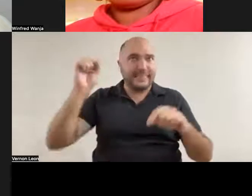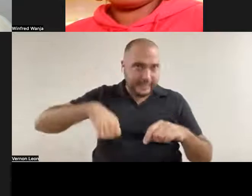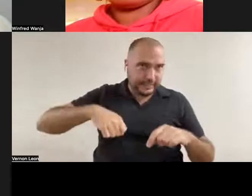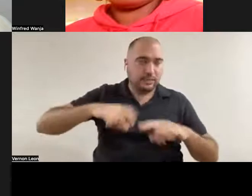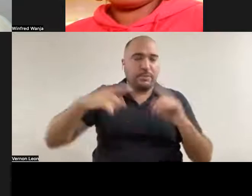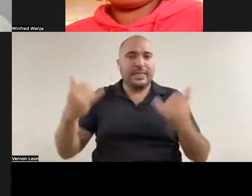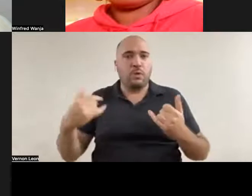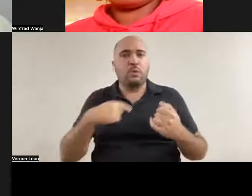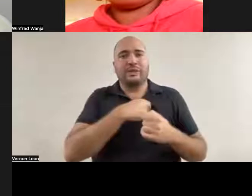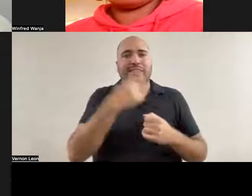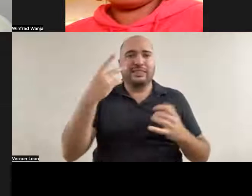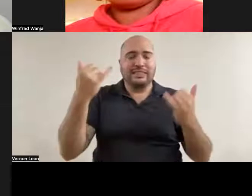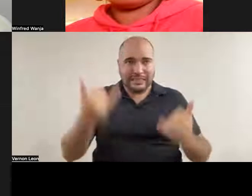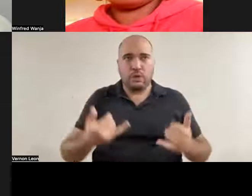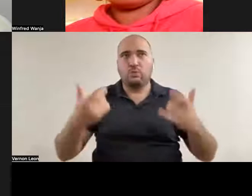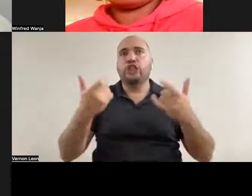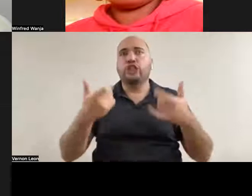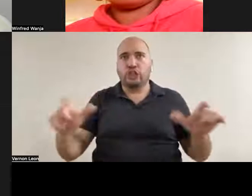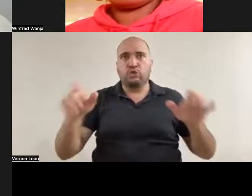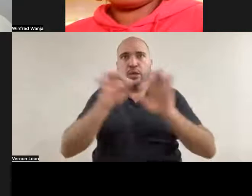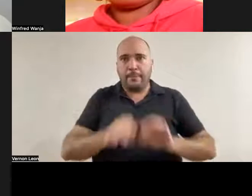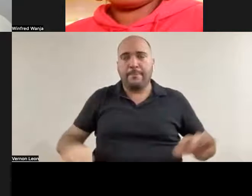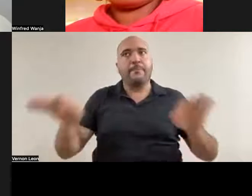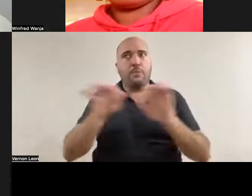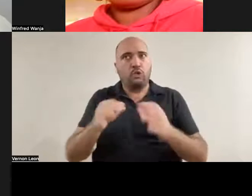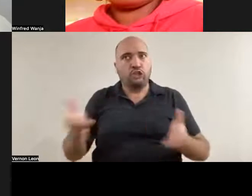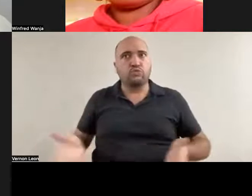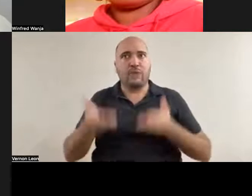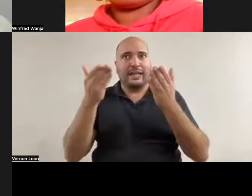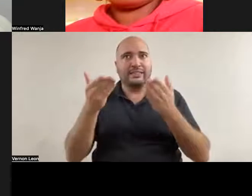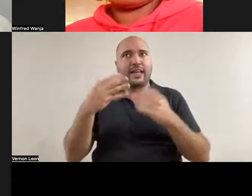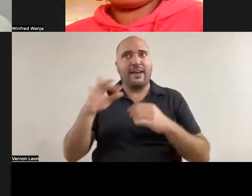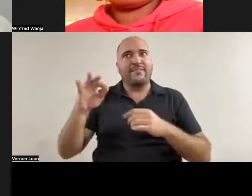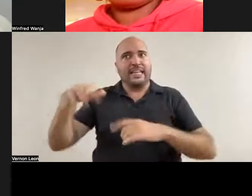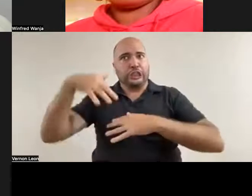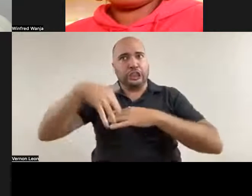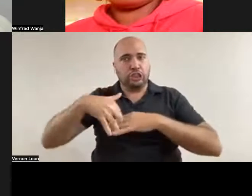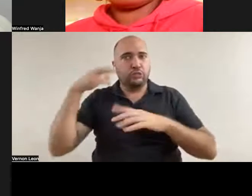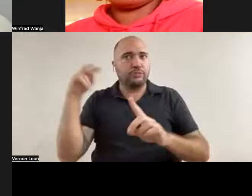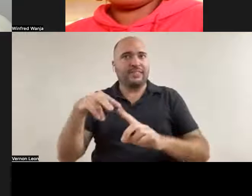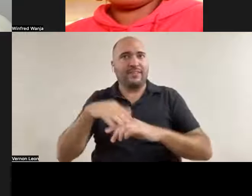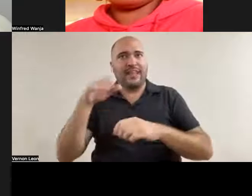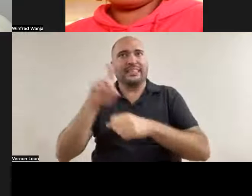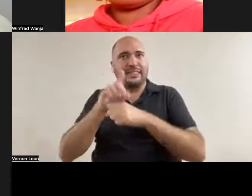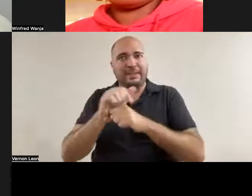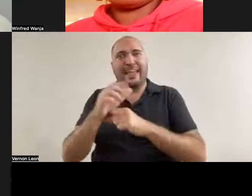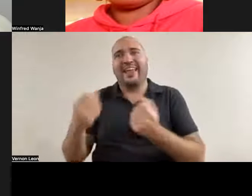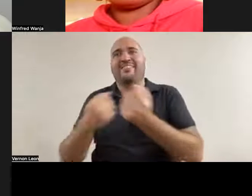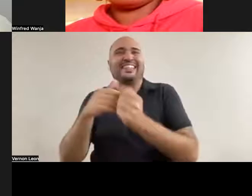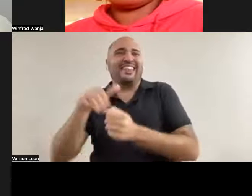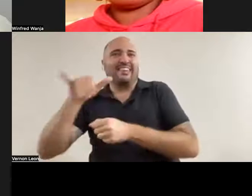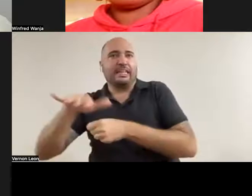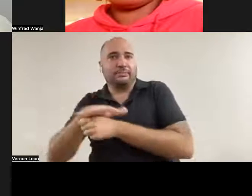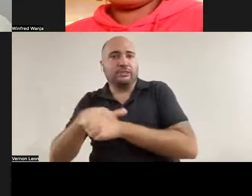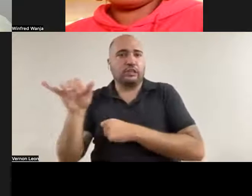an incredible and important rise of Indigenous perspectives on disability and advocacy in that space. So